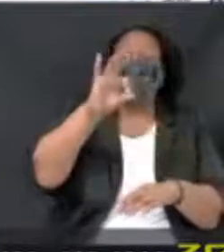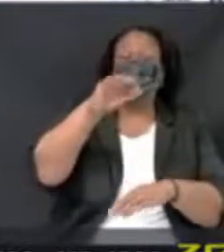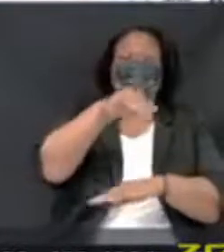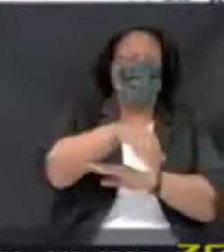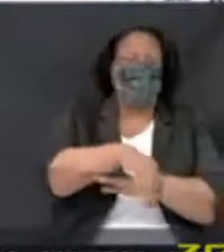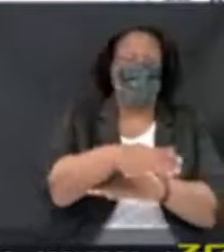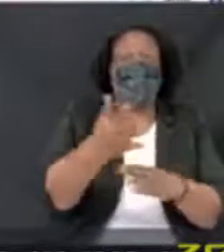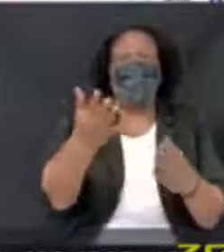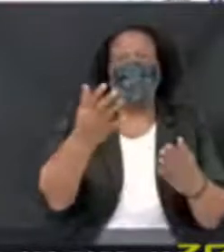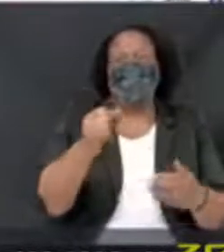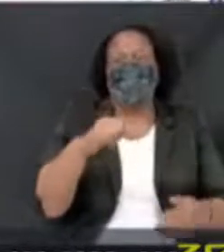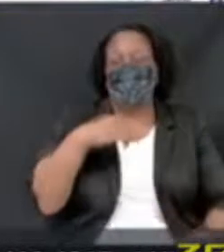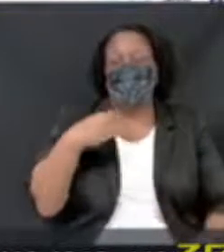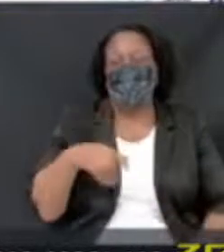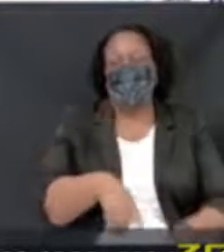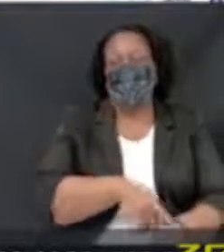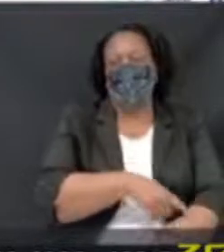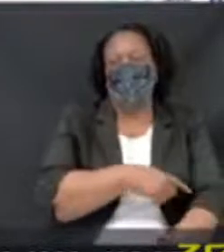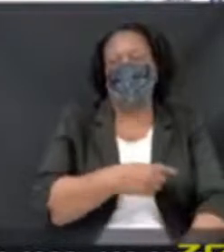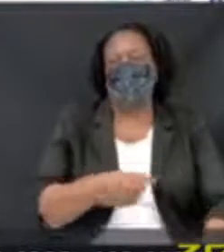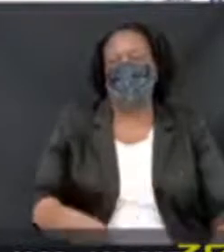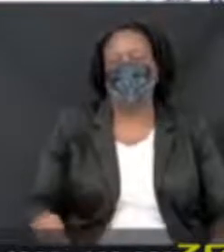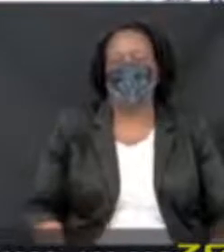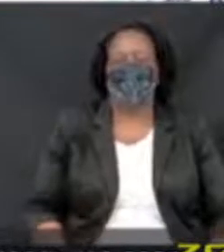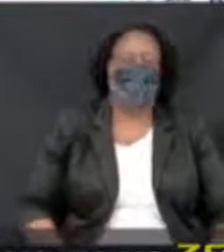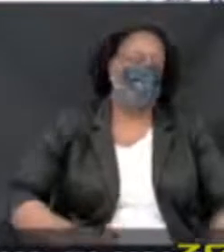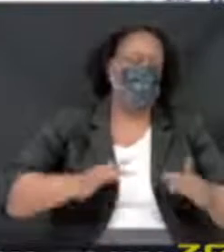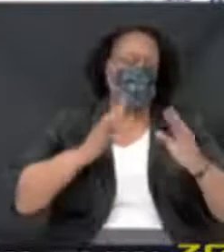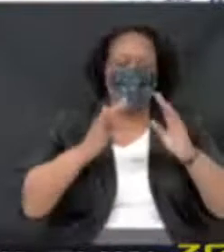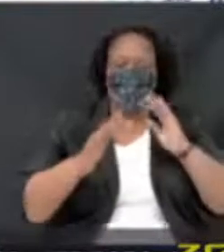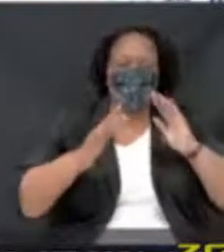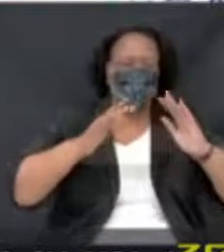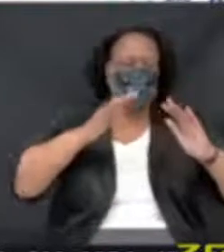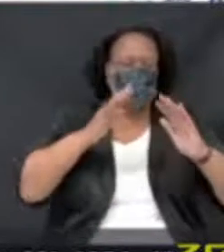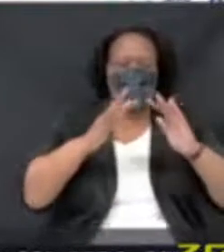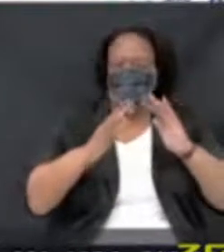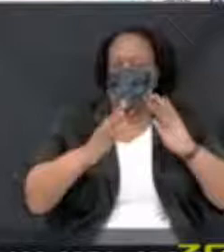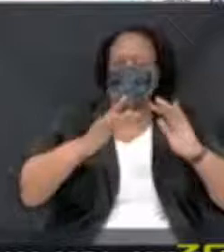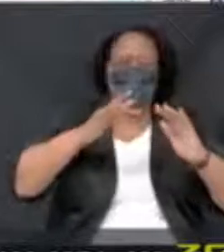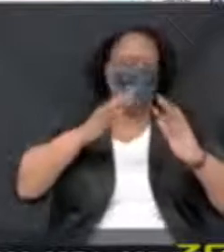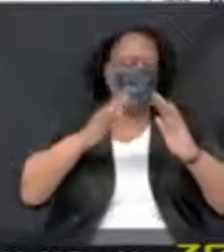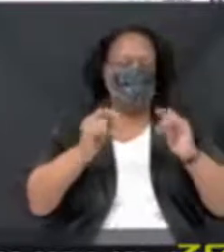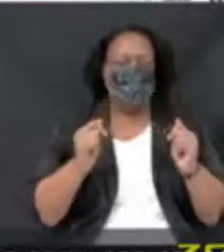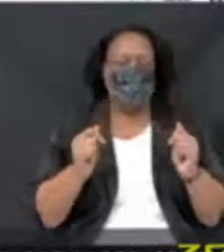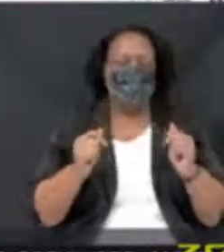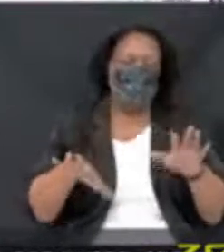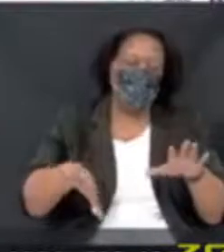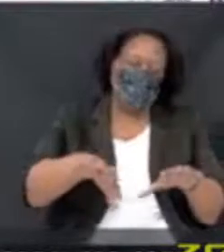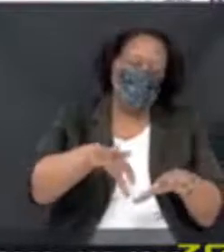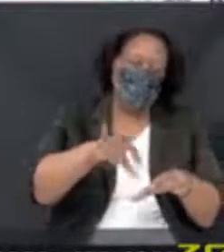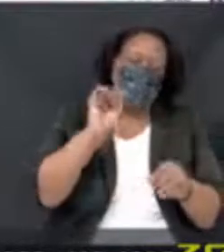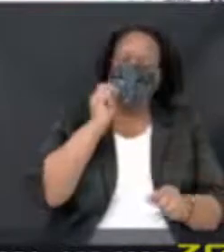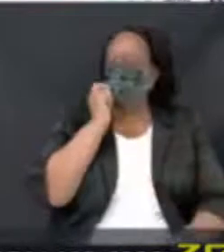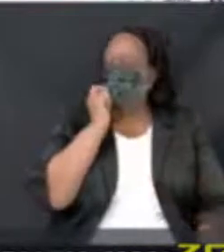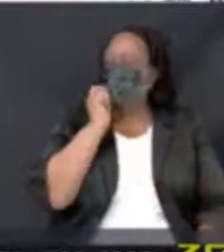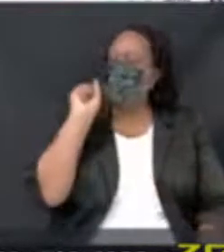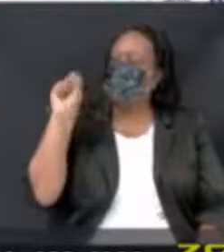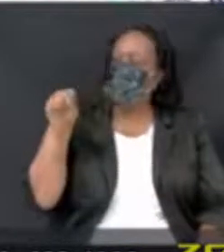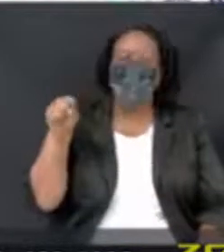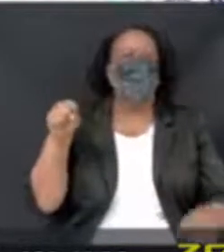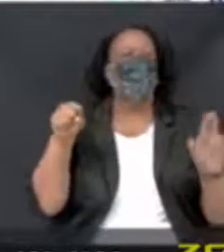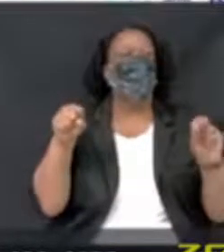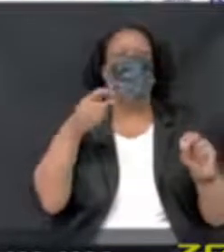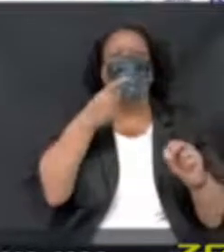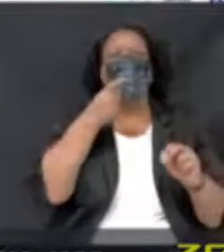discuss matters. And these matters that are discussed and they are voted upon based on a collective